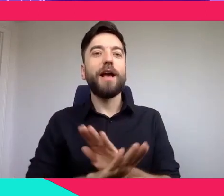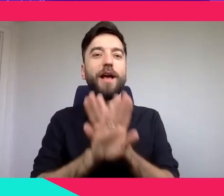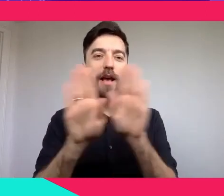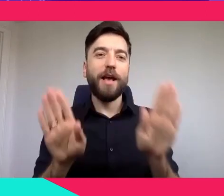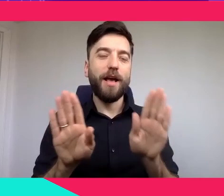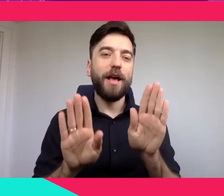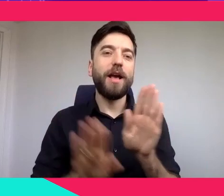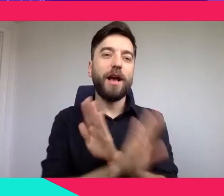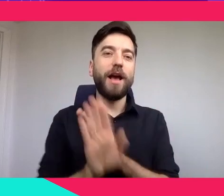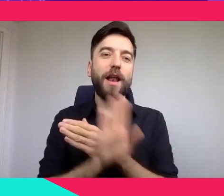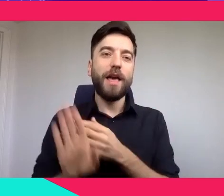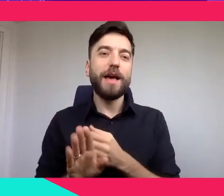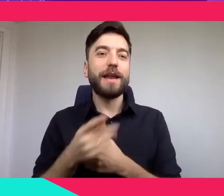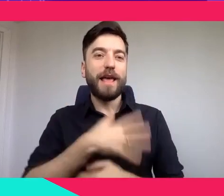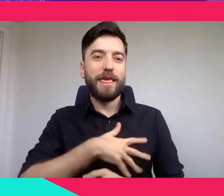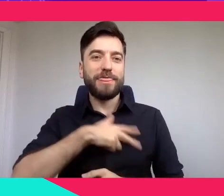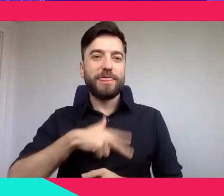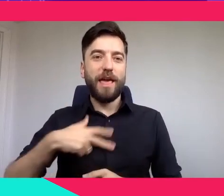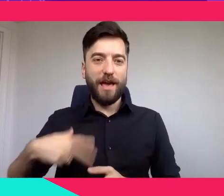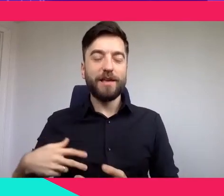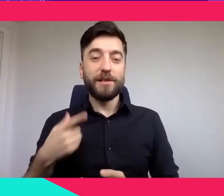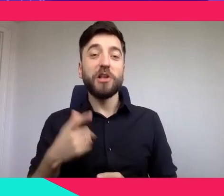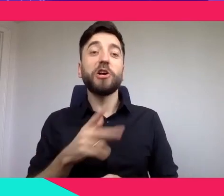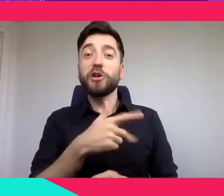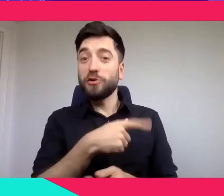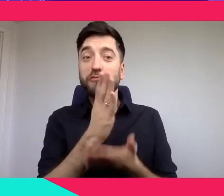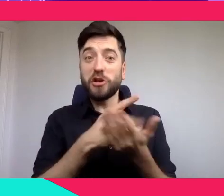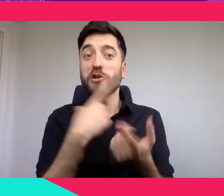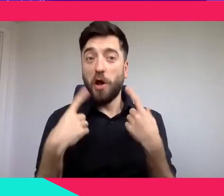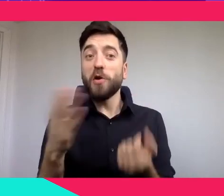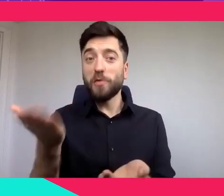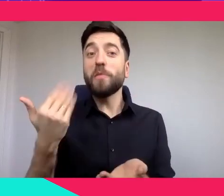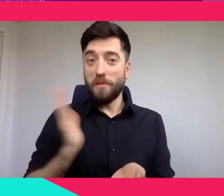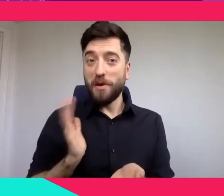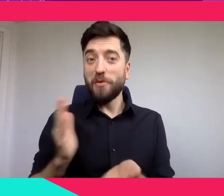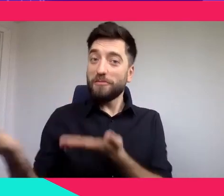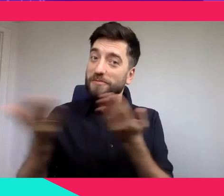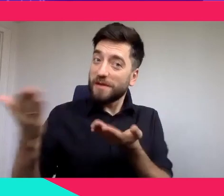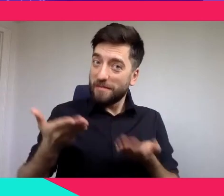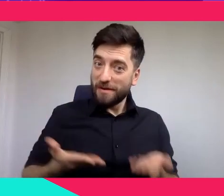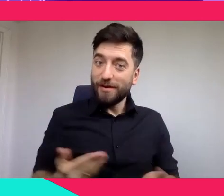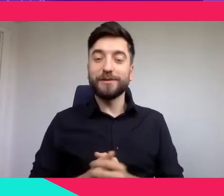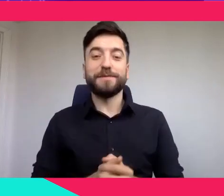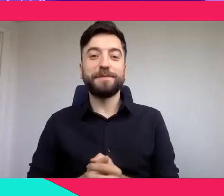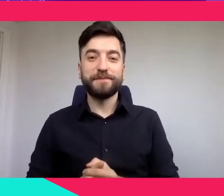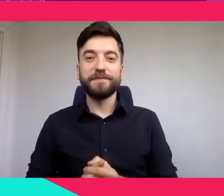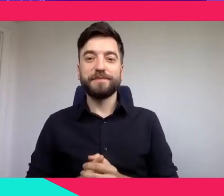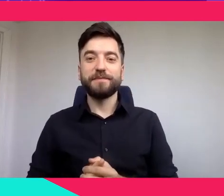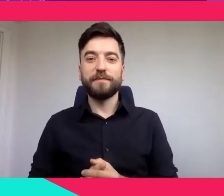of you have. You're always welcome here. It holds a collection of Western art